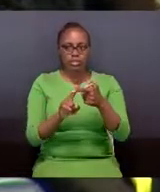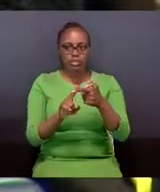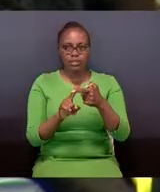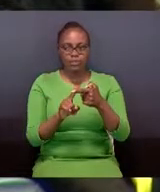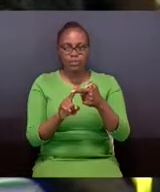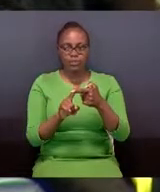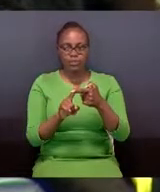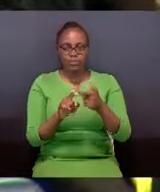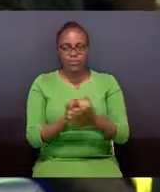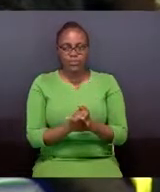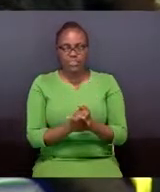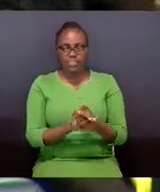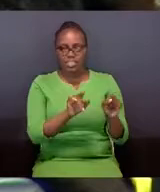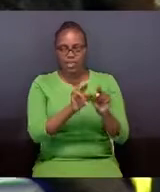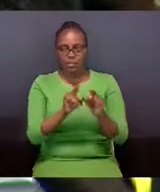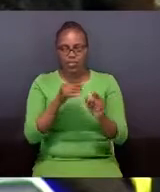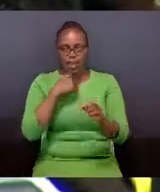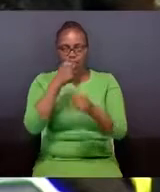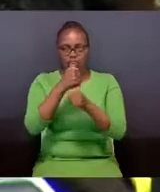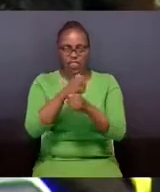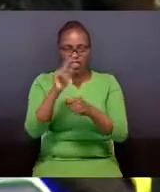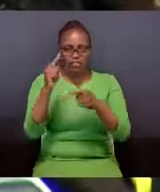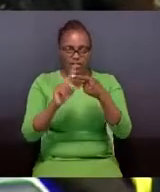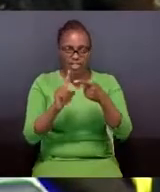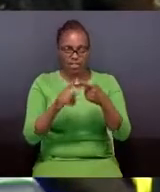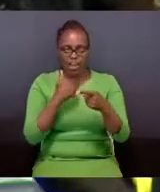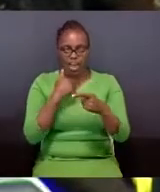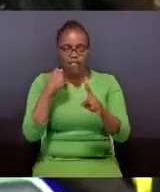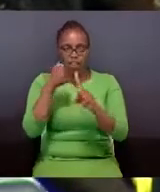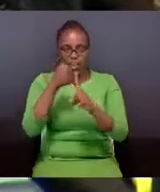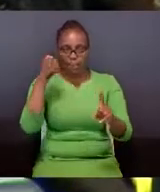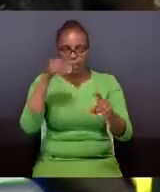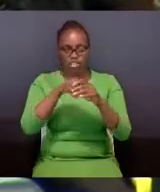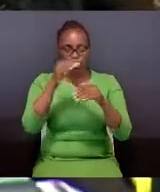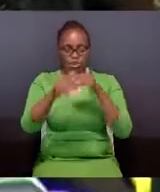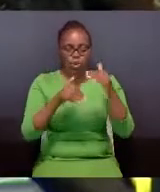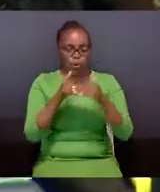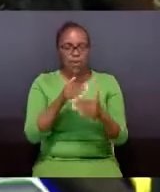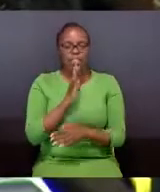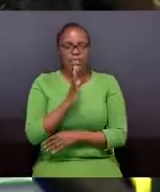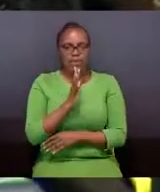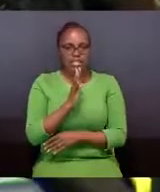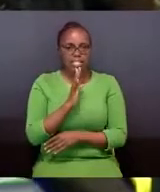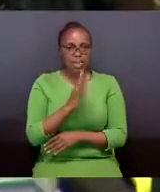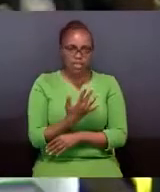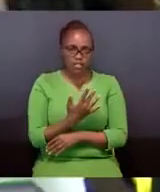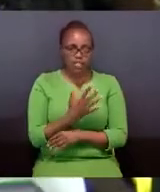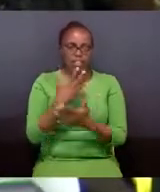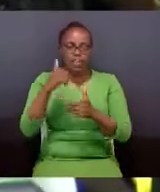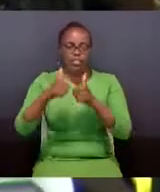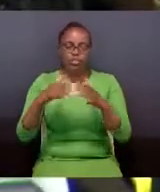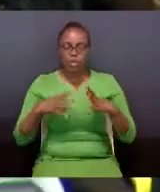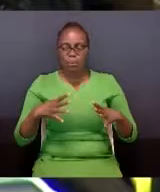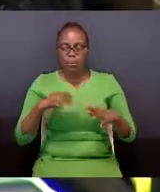but very clear too. The first thing that I have remarked in all the speeches, all the things that people